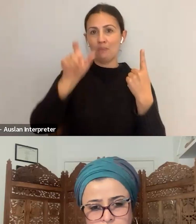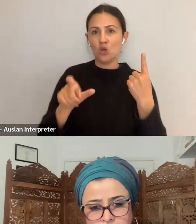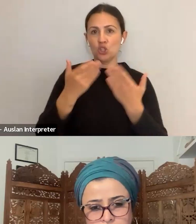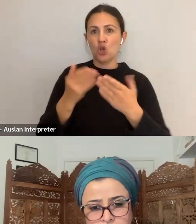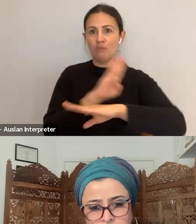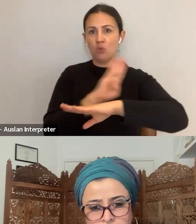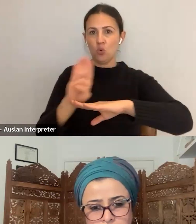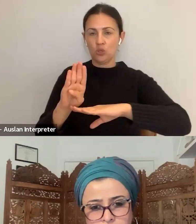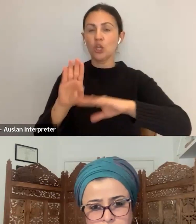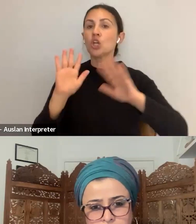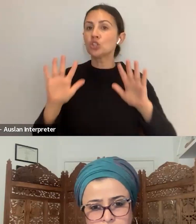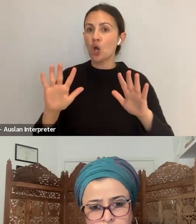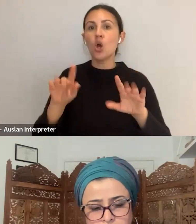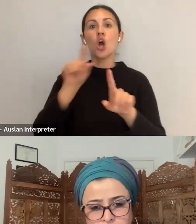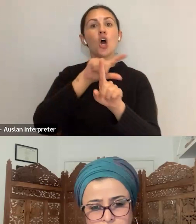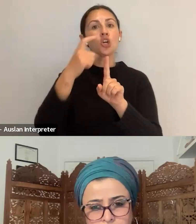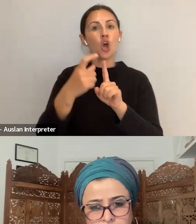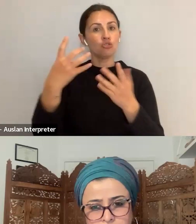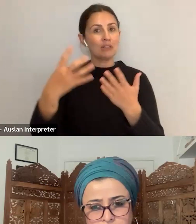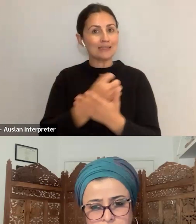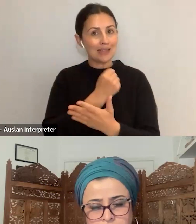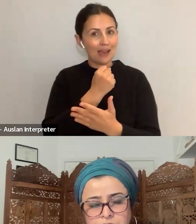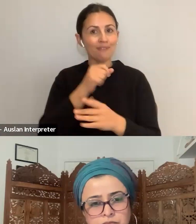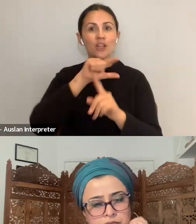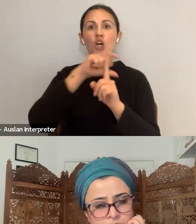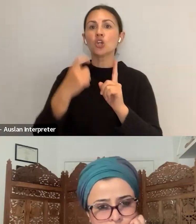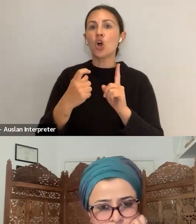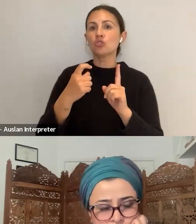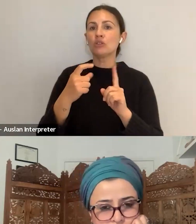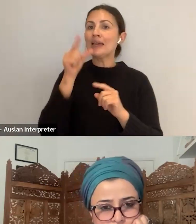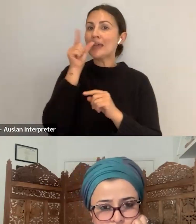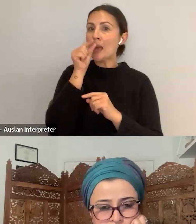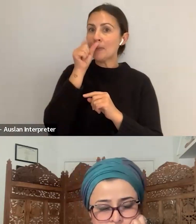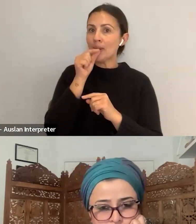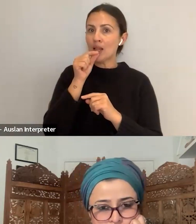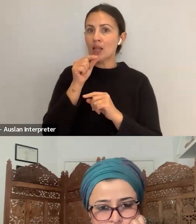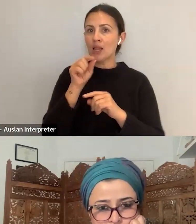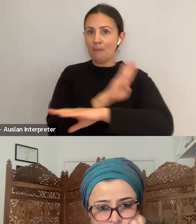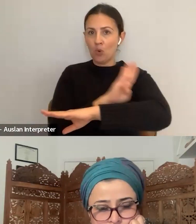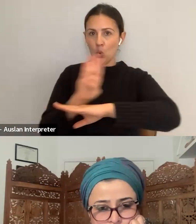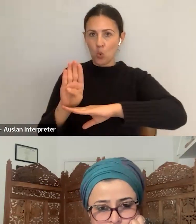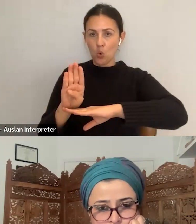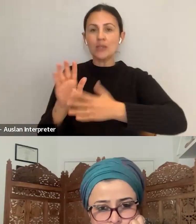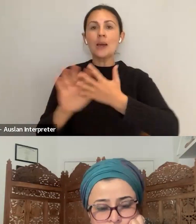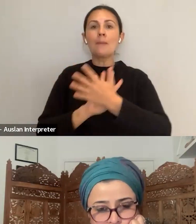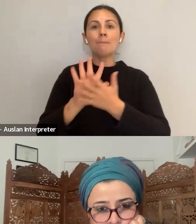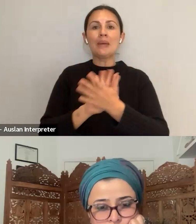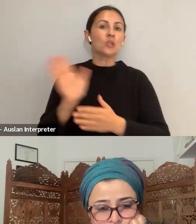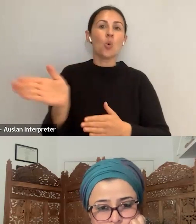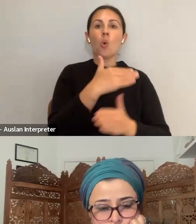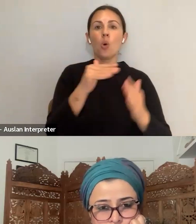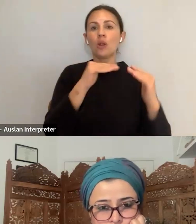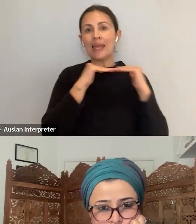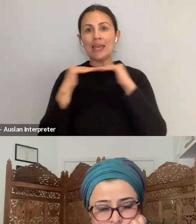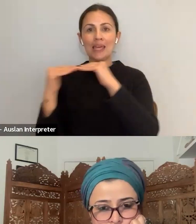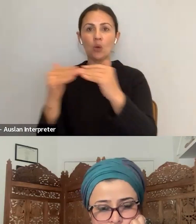culturally capable or more culturally capable directorship, collective of people, then it becomes a shared decision making